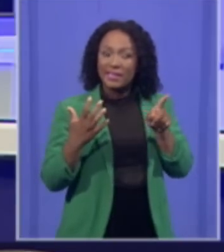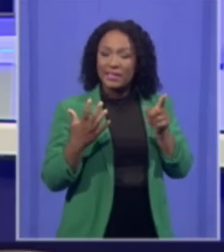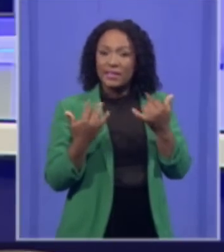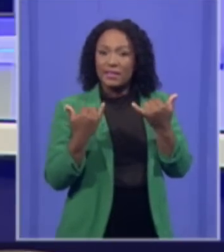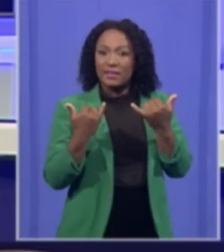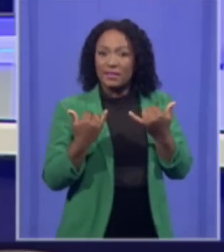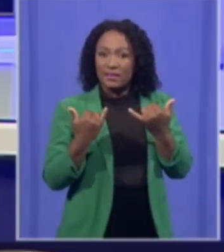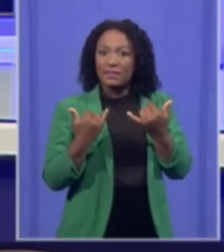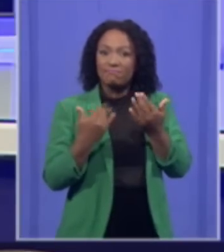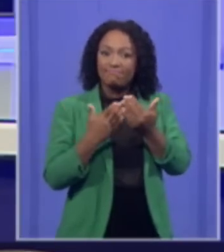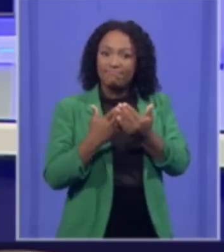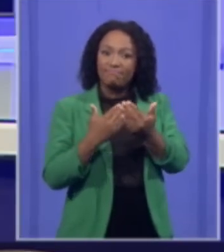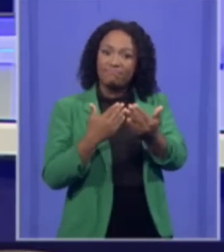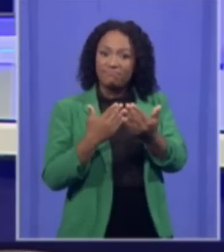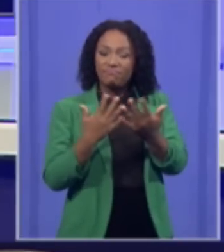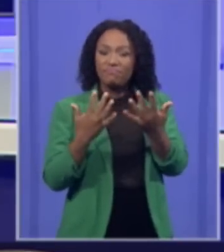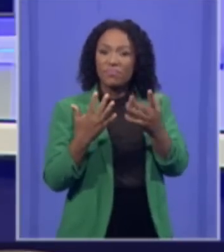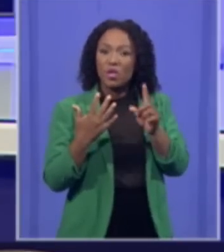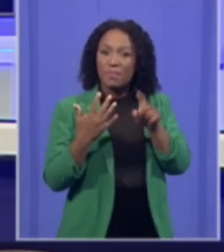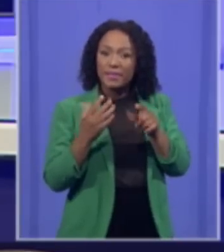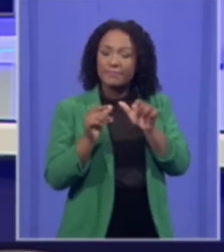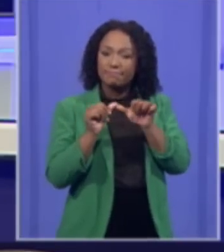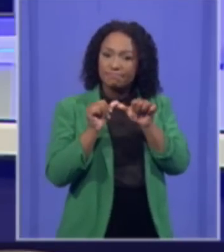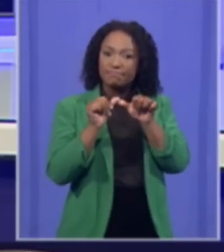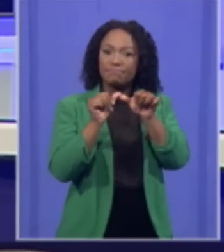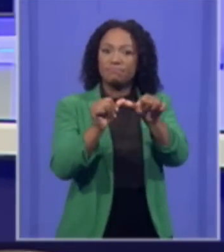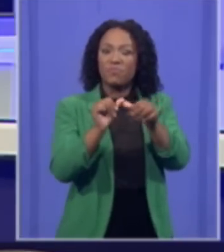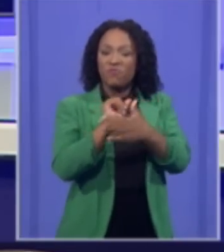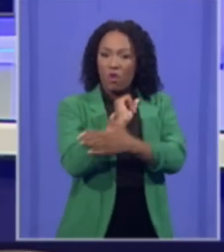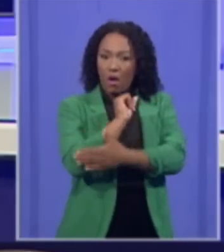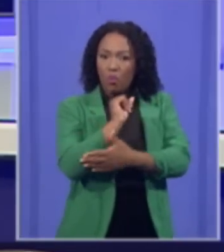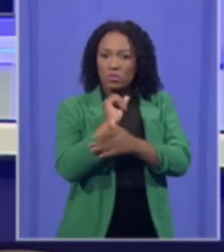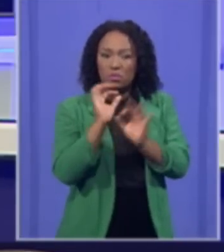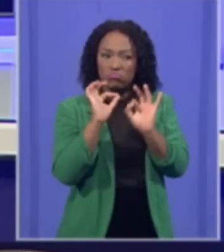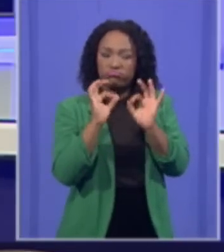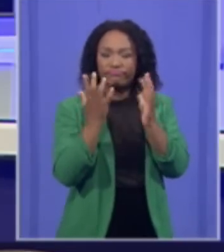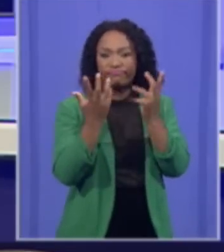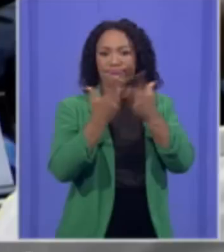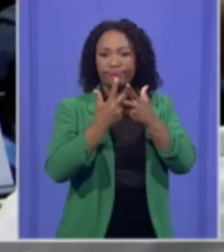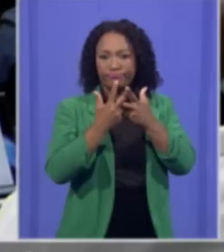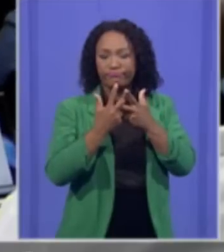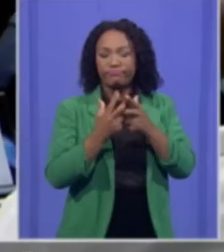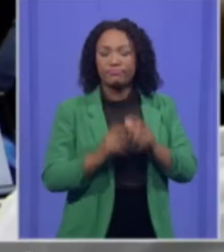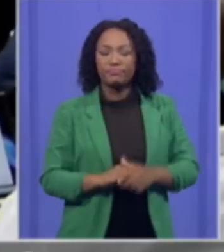ka botwago le yeo e swarelelago go ditšhaba.